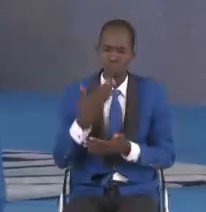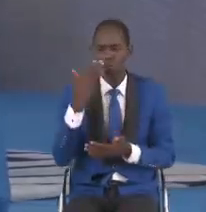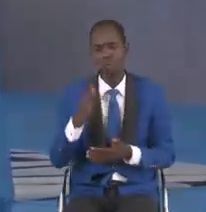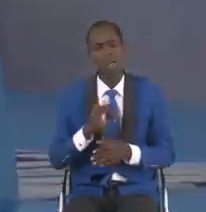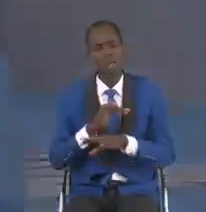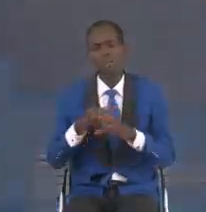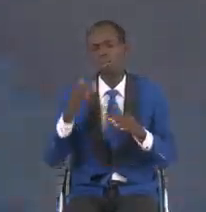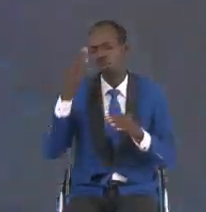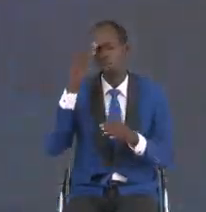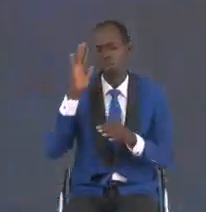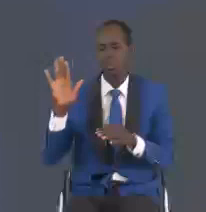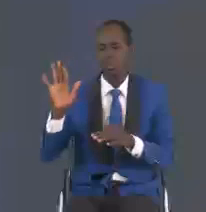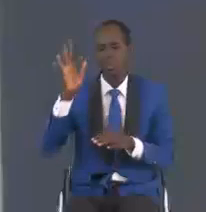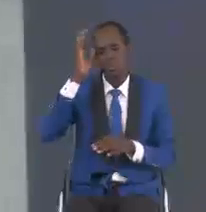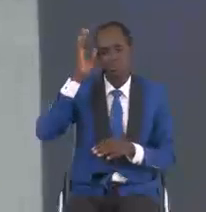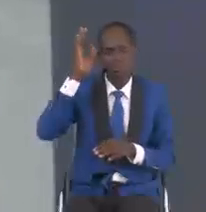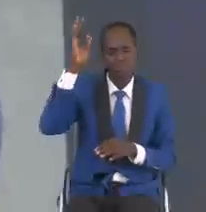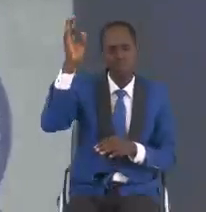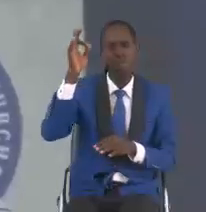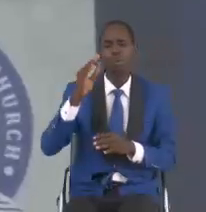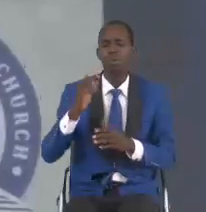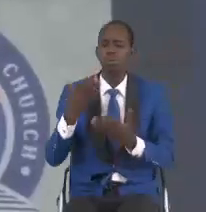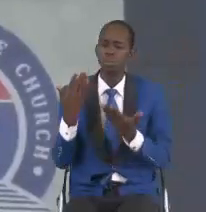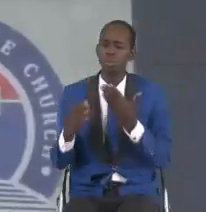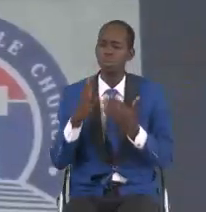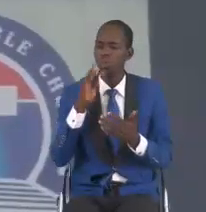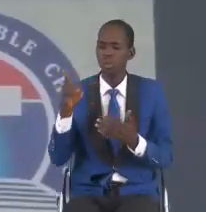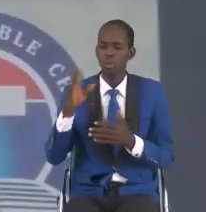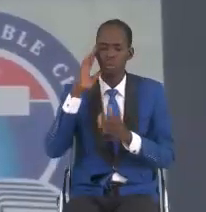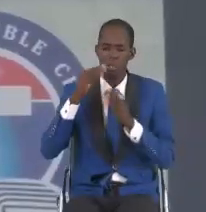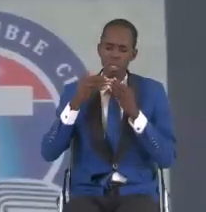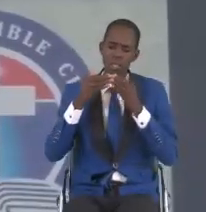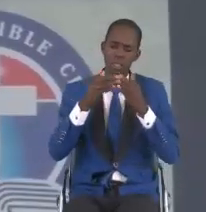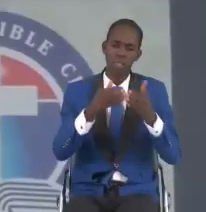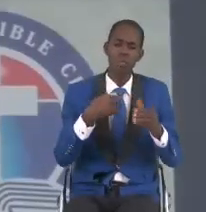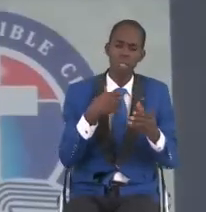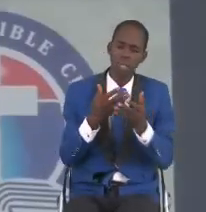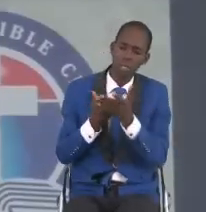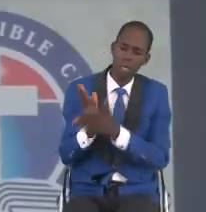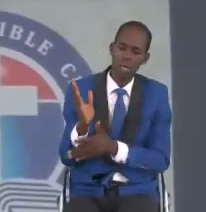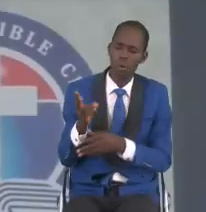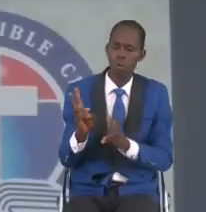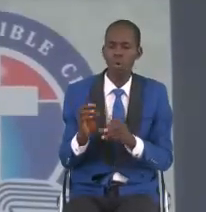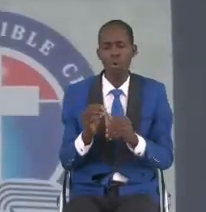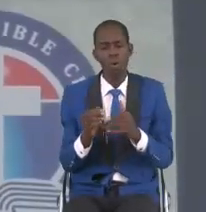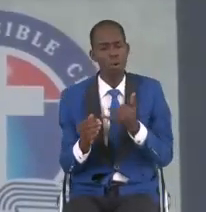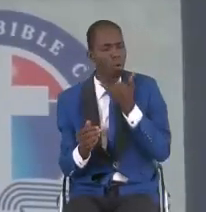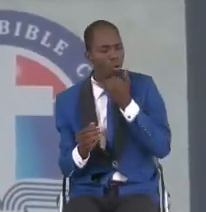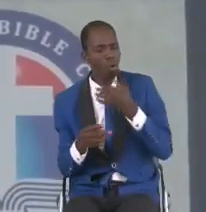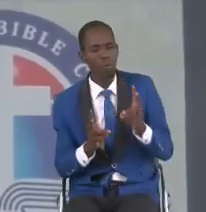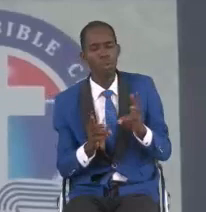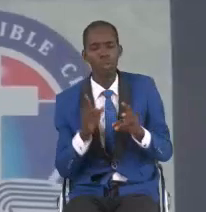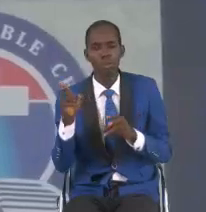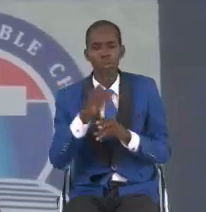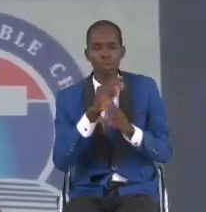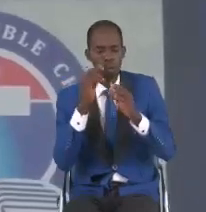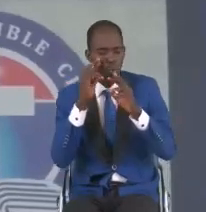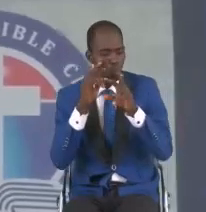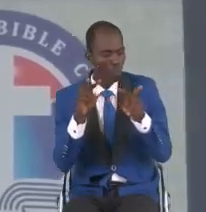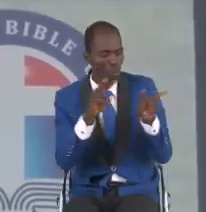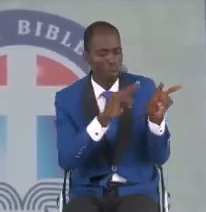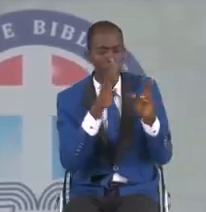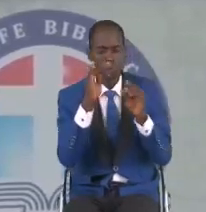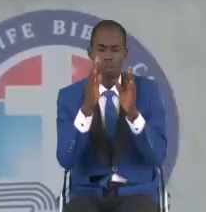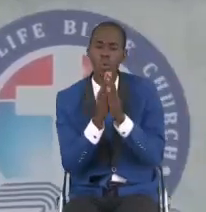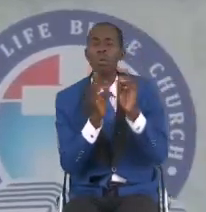future, whether they will lead me in the right direction or not. You watch by prayer. Open my